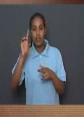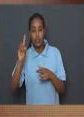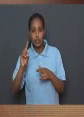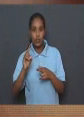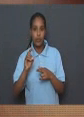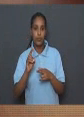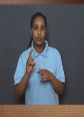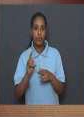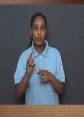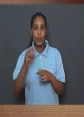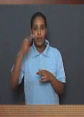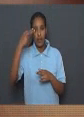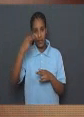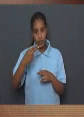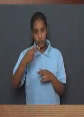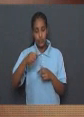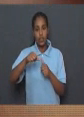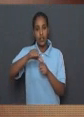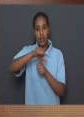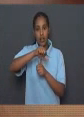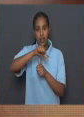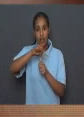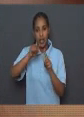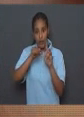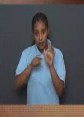of hydrogen ion